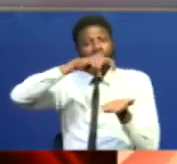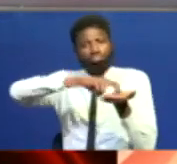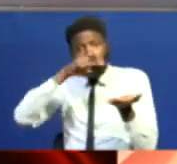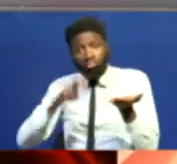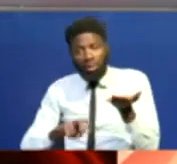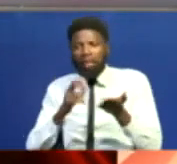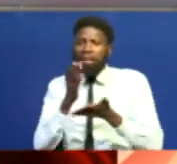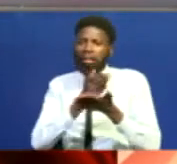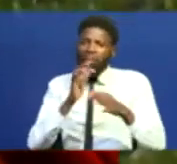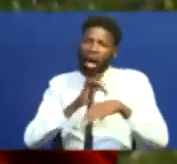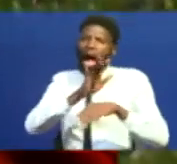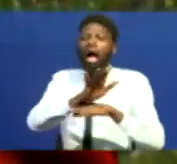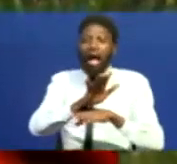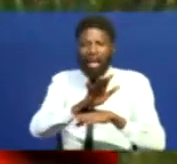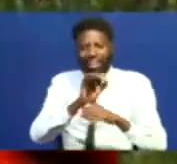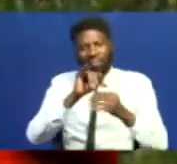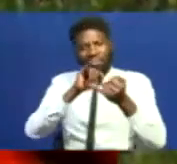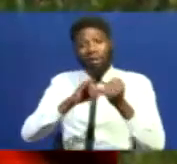life.